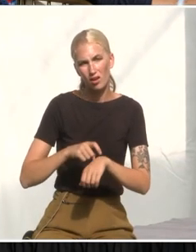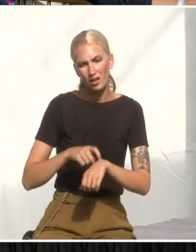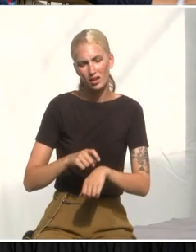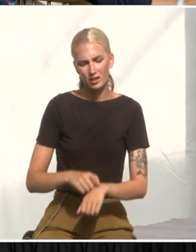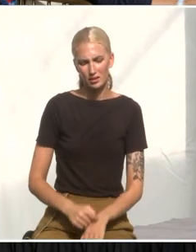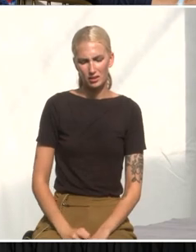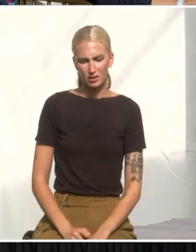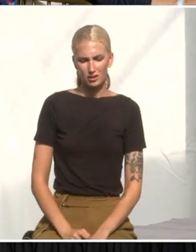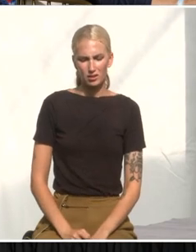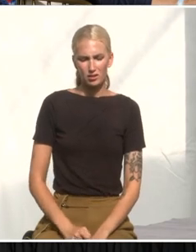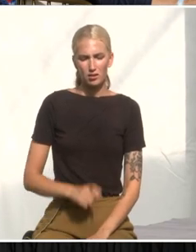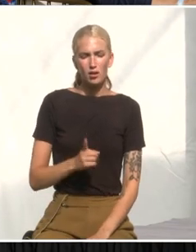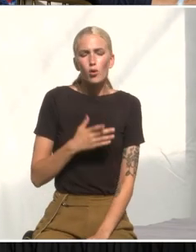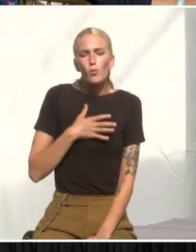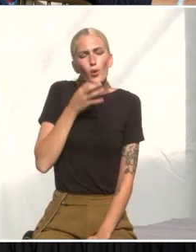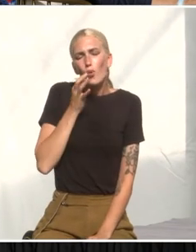But that's our experience.